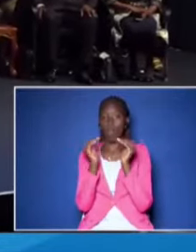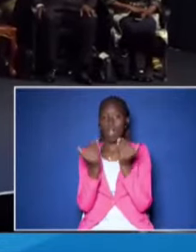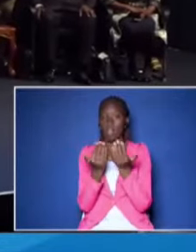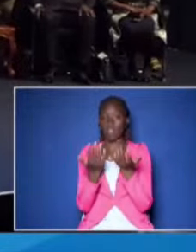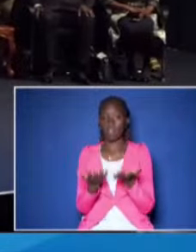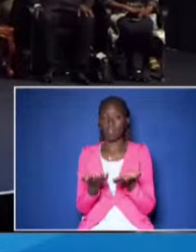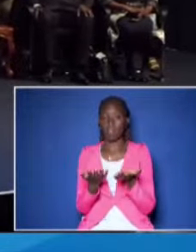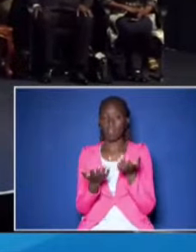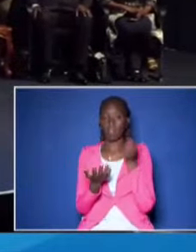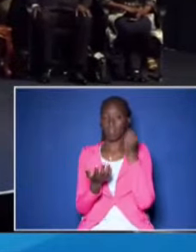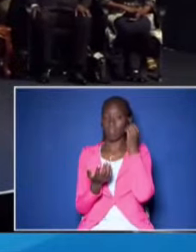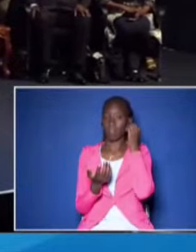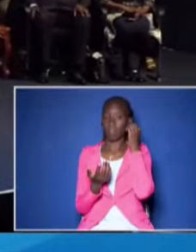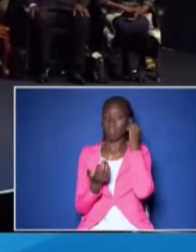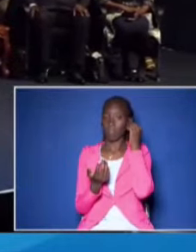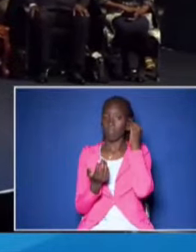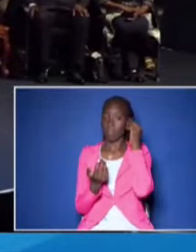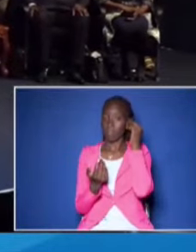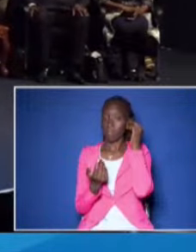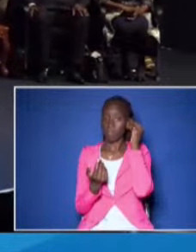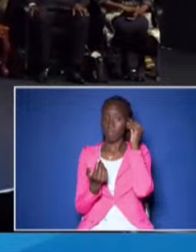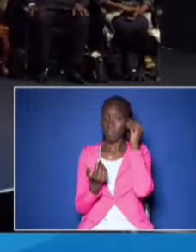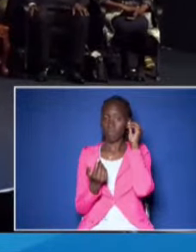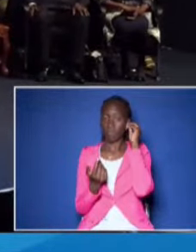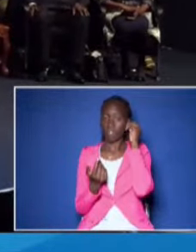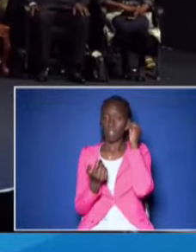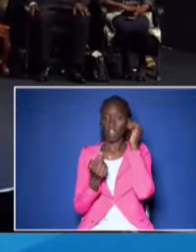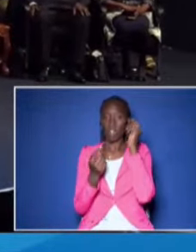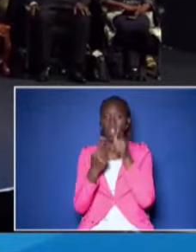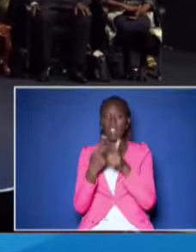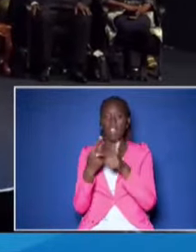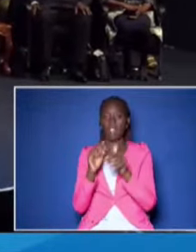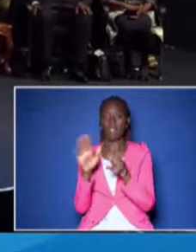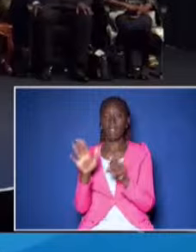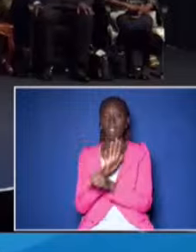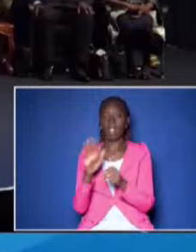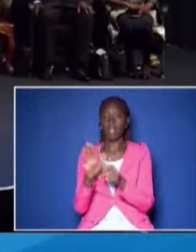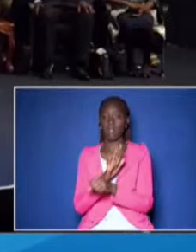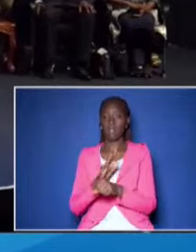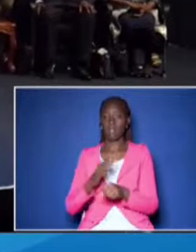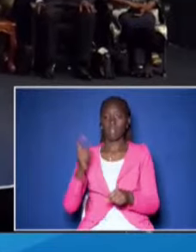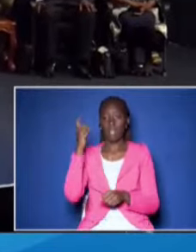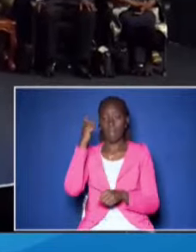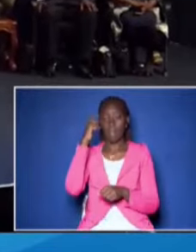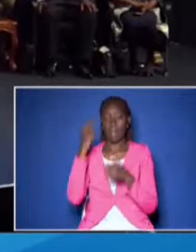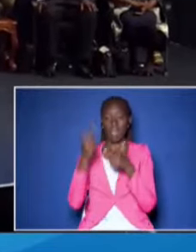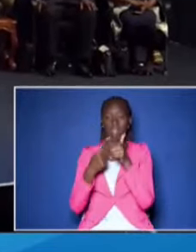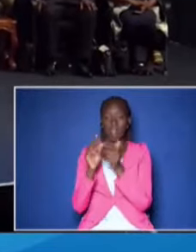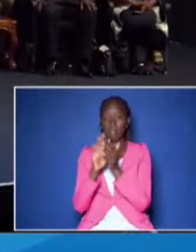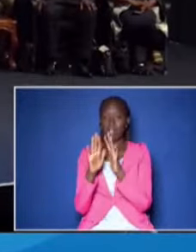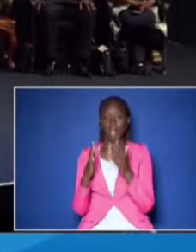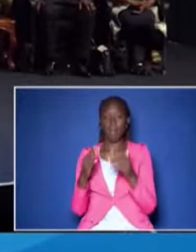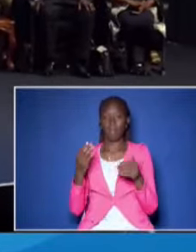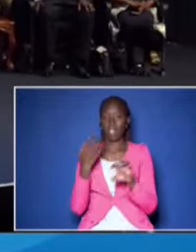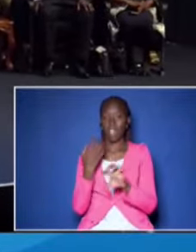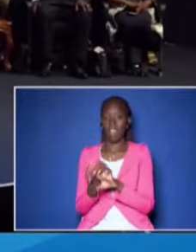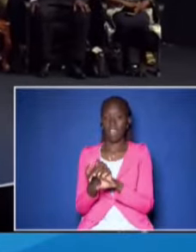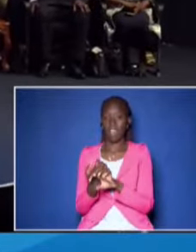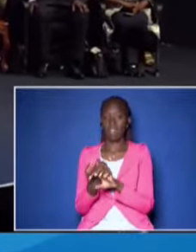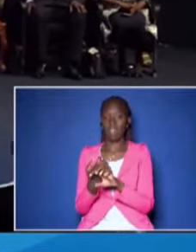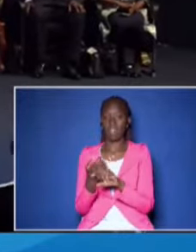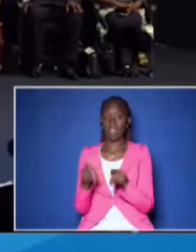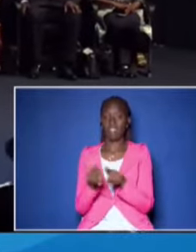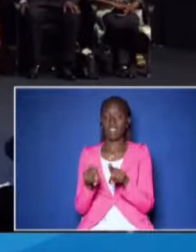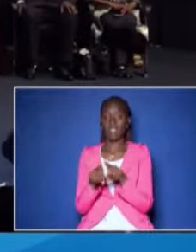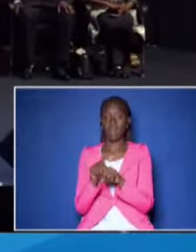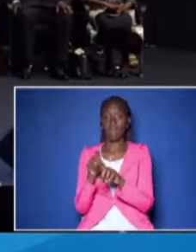program and it fills their mind now it becomes hard like a